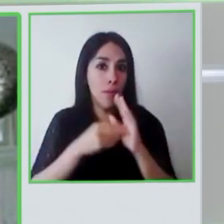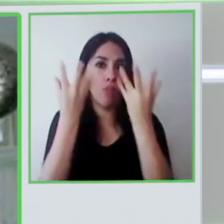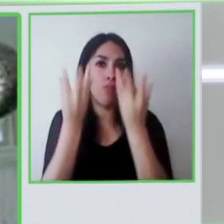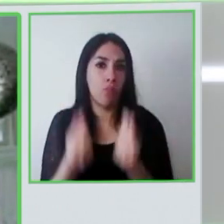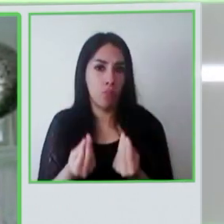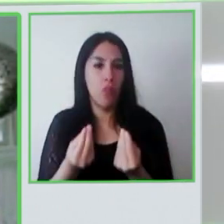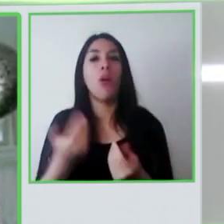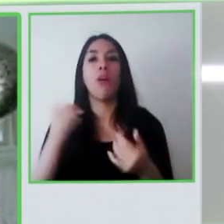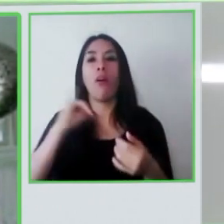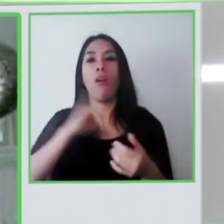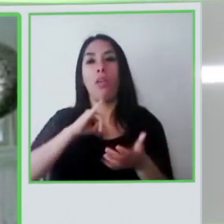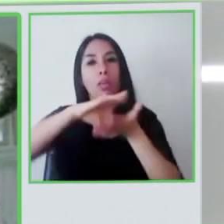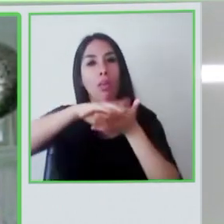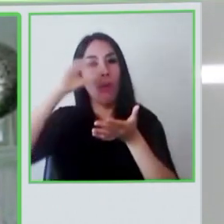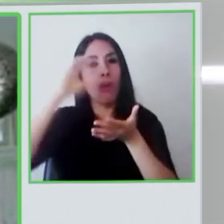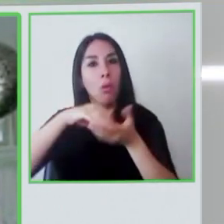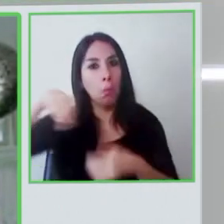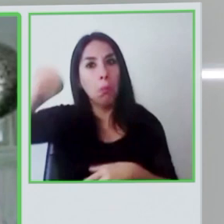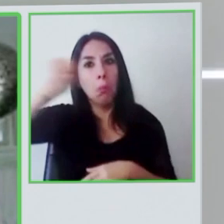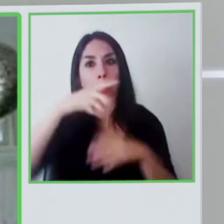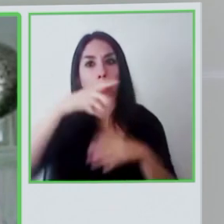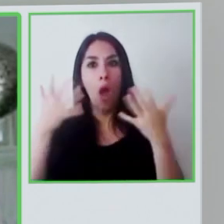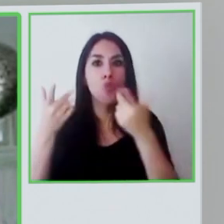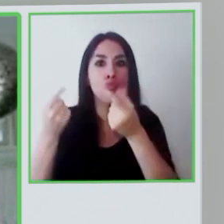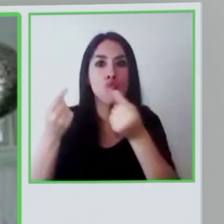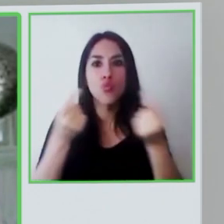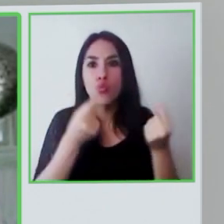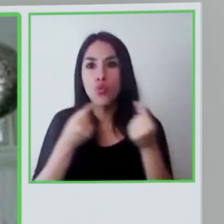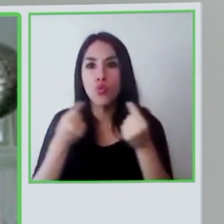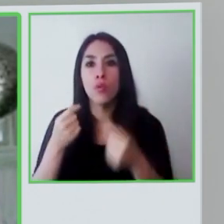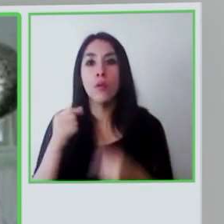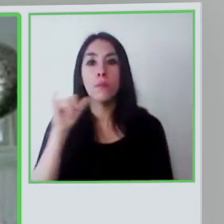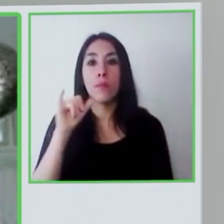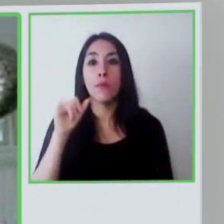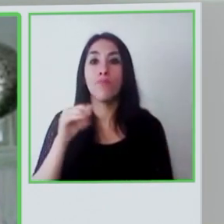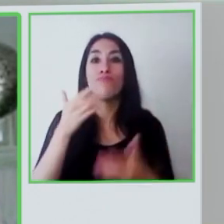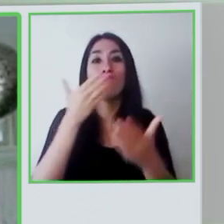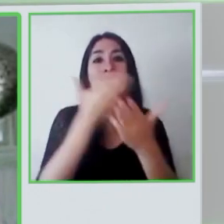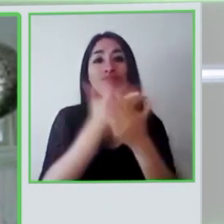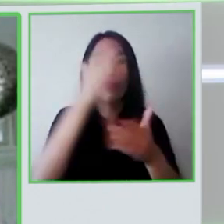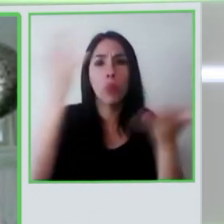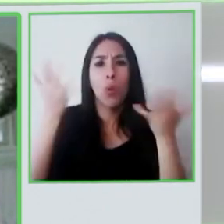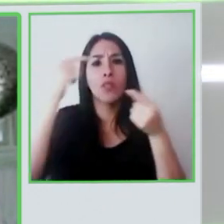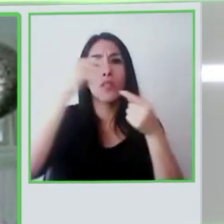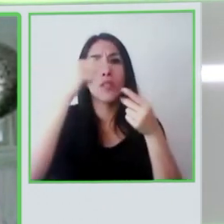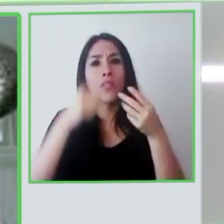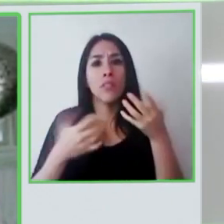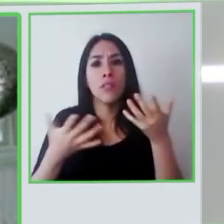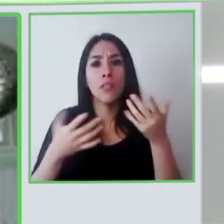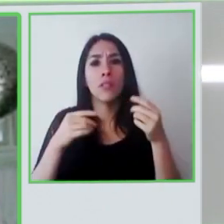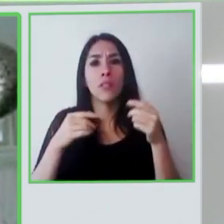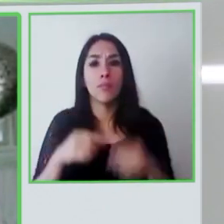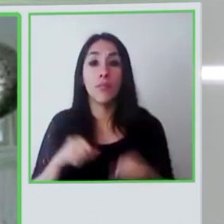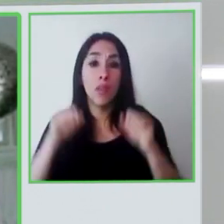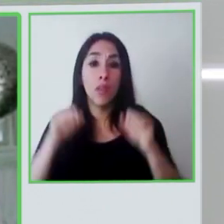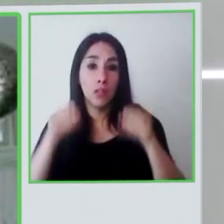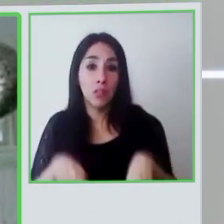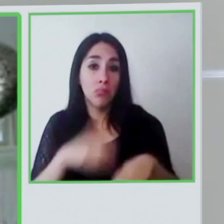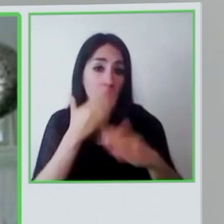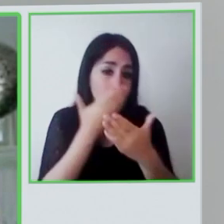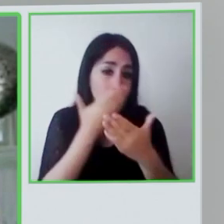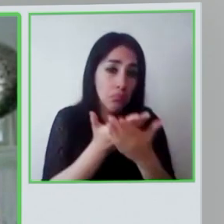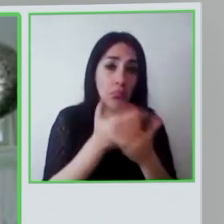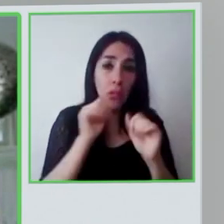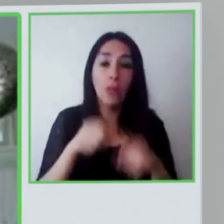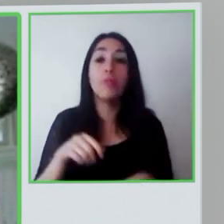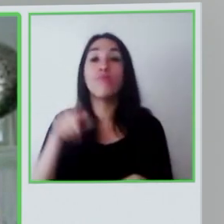learn to sail in this world, how can we ask for the adjustment that are needed and how to